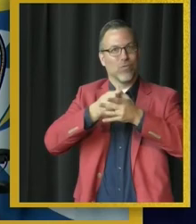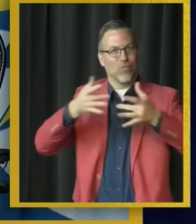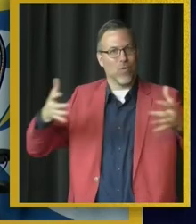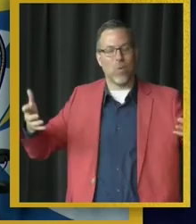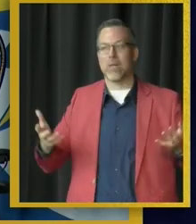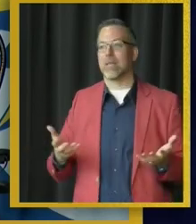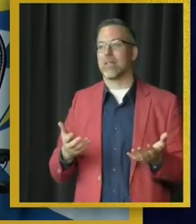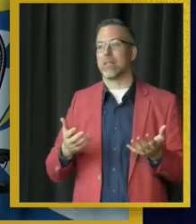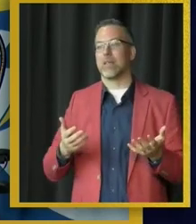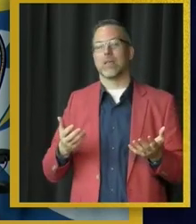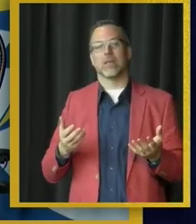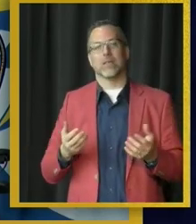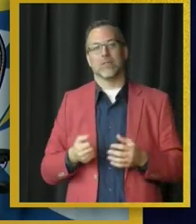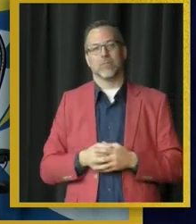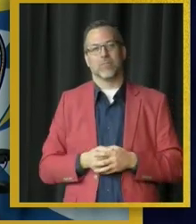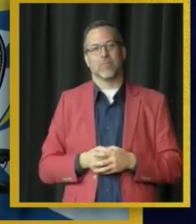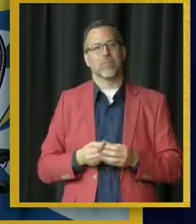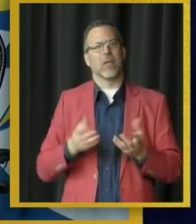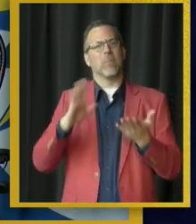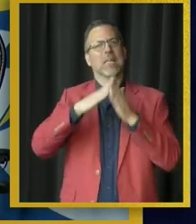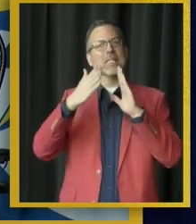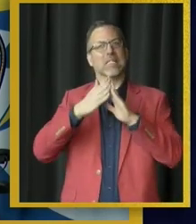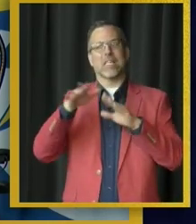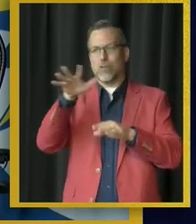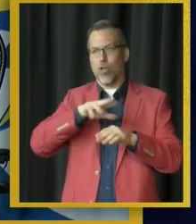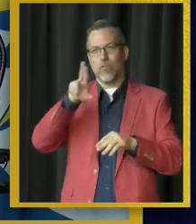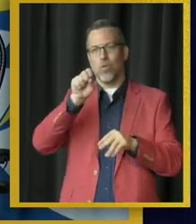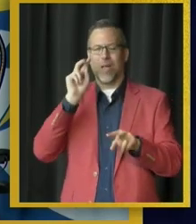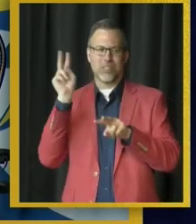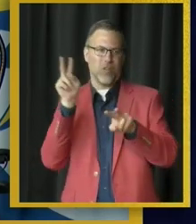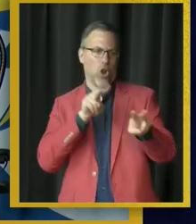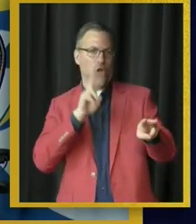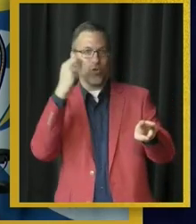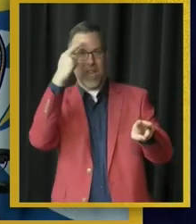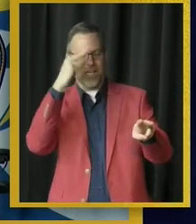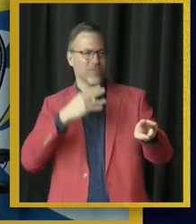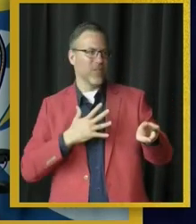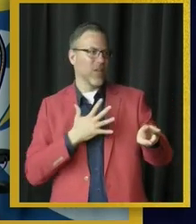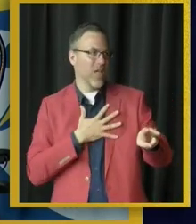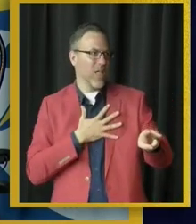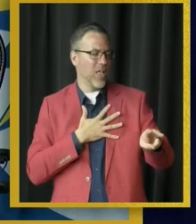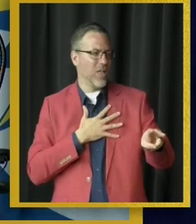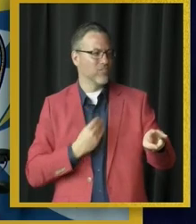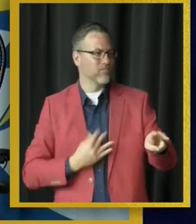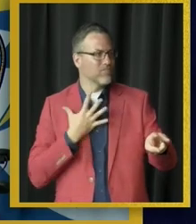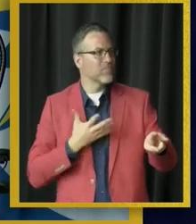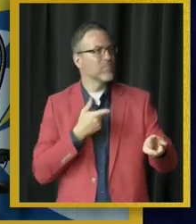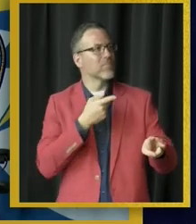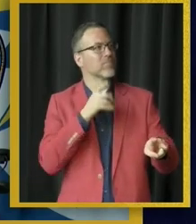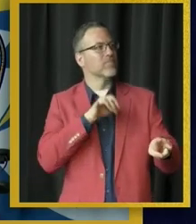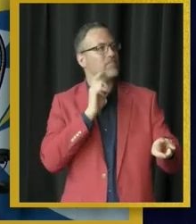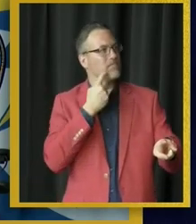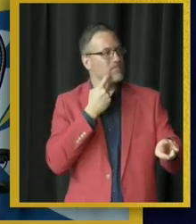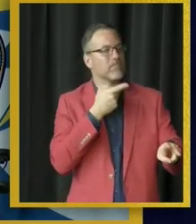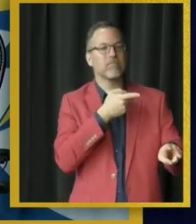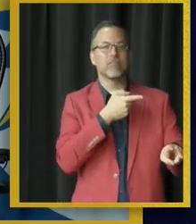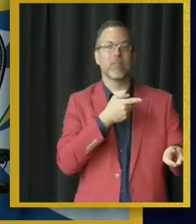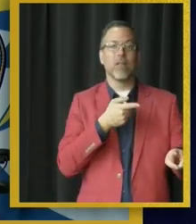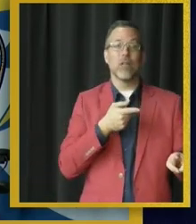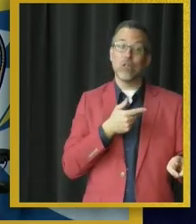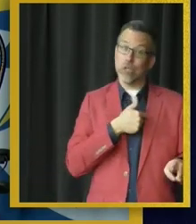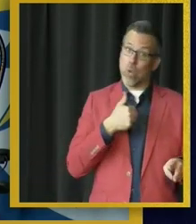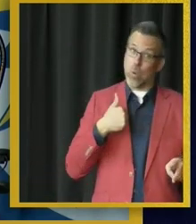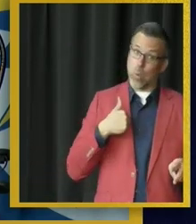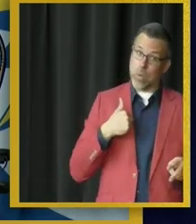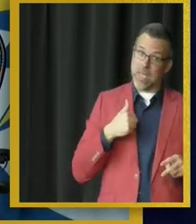envy of cities across the country. And so the choice before us is not whether to stop growing, it